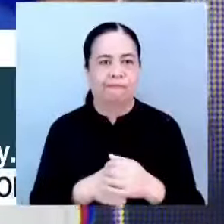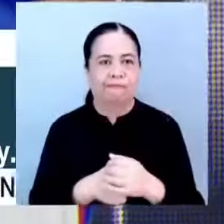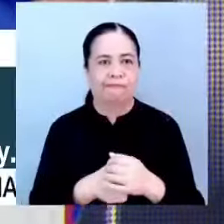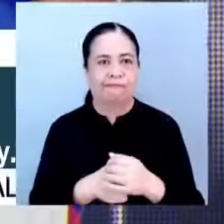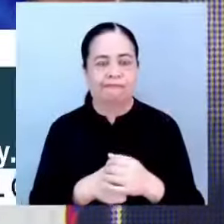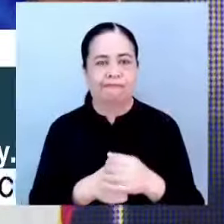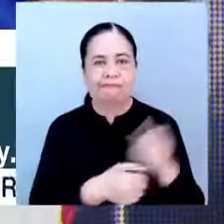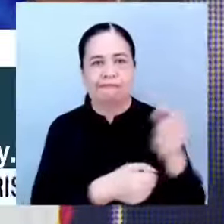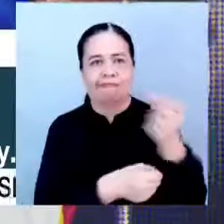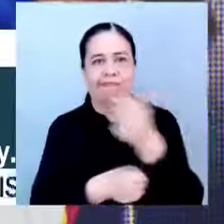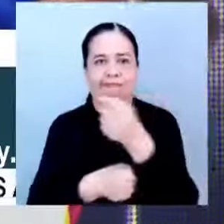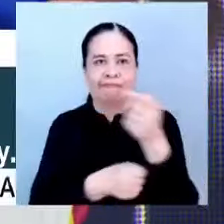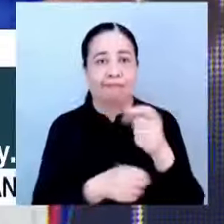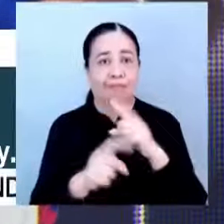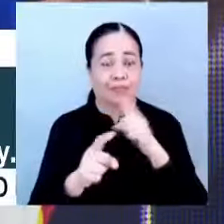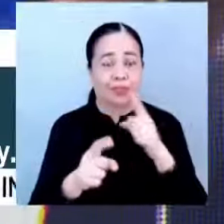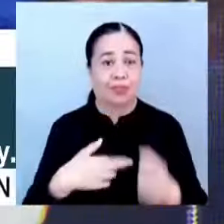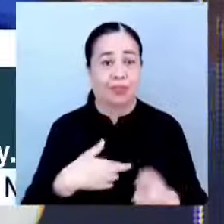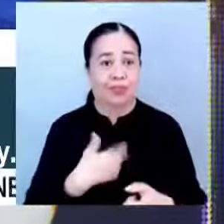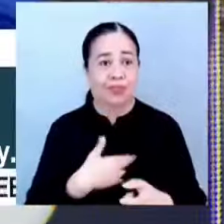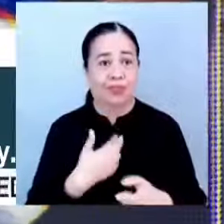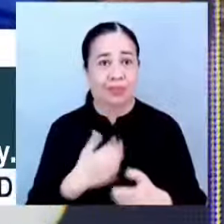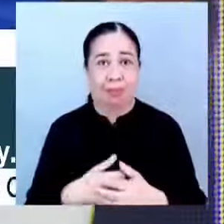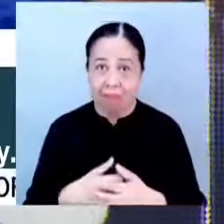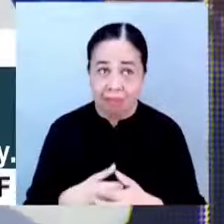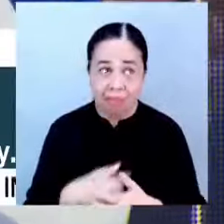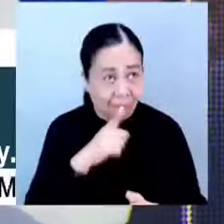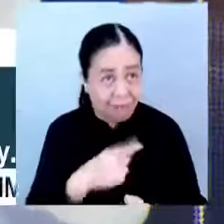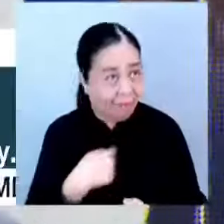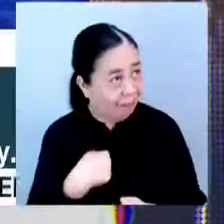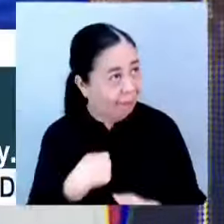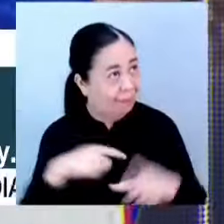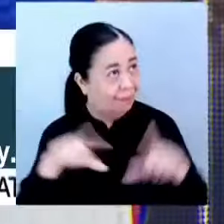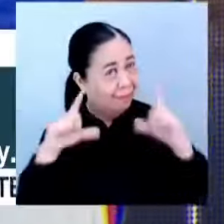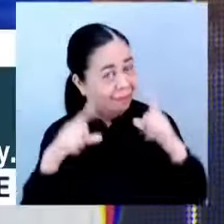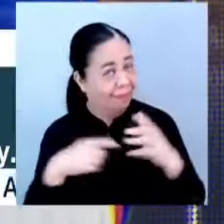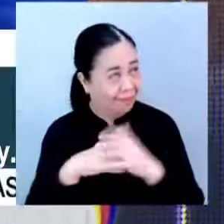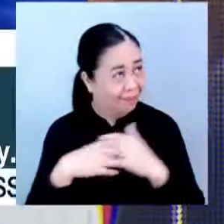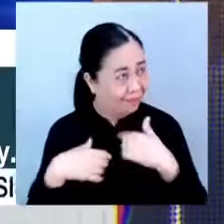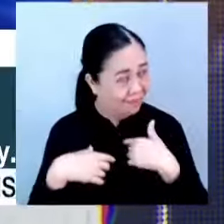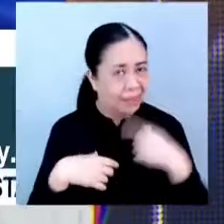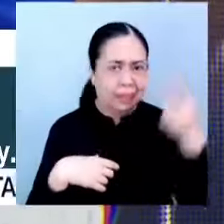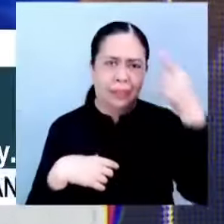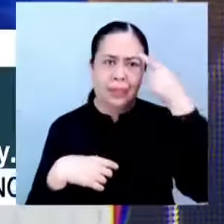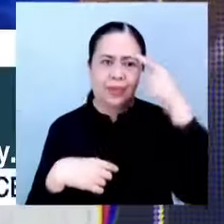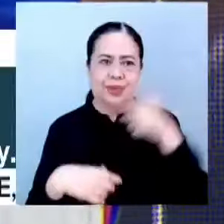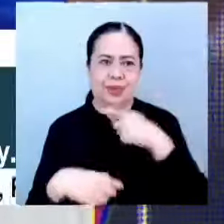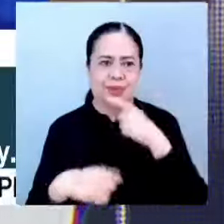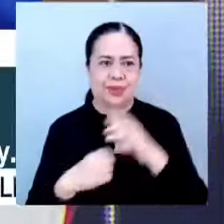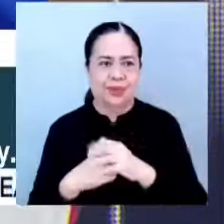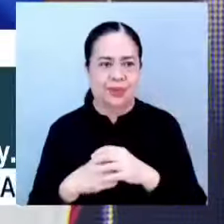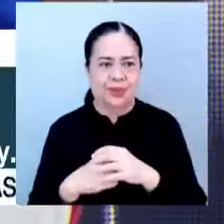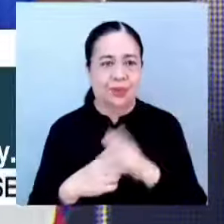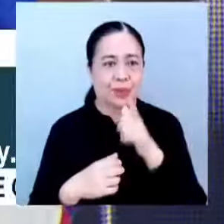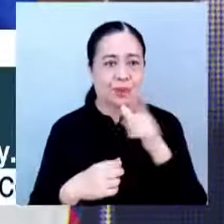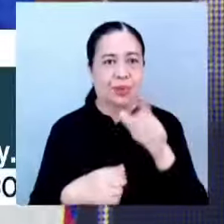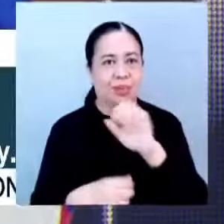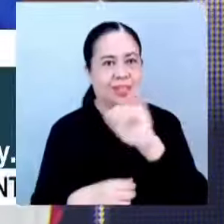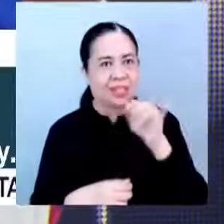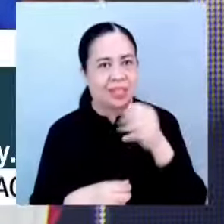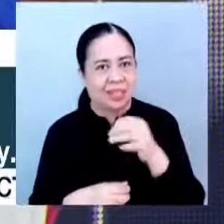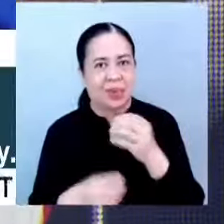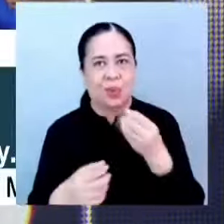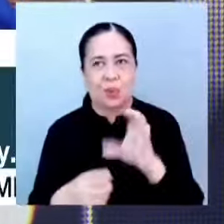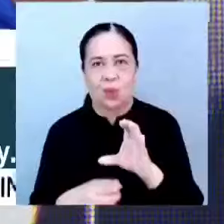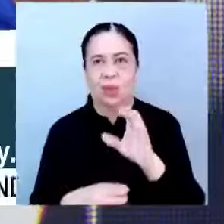po. Pero sa totoo, reaction ko talaga dun, ha? Talaga? Kasi po, ang nasa isip ko po talaga magpa-flag si EJ and Caloy.